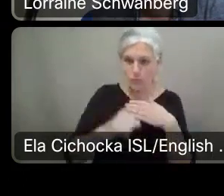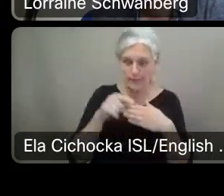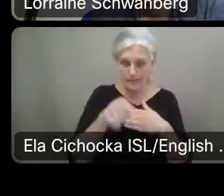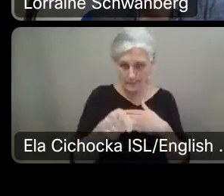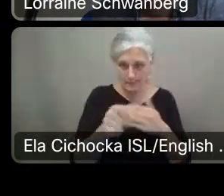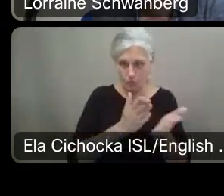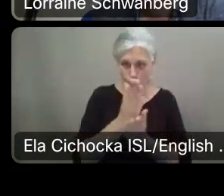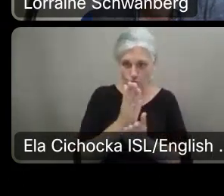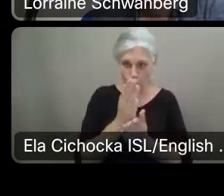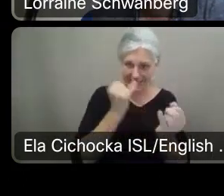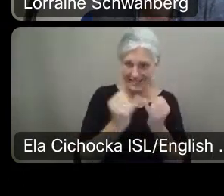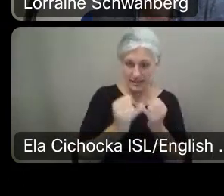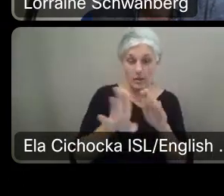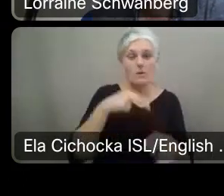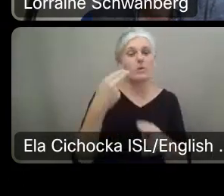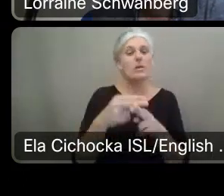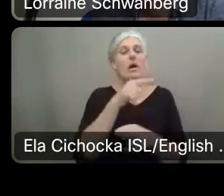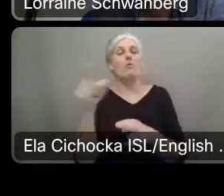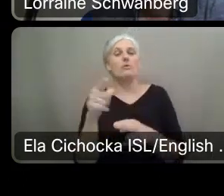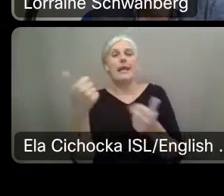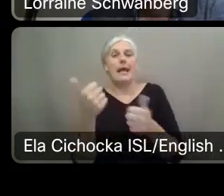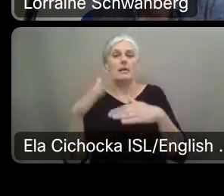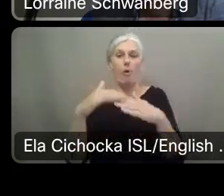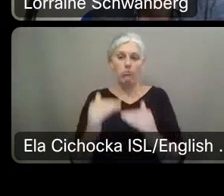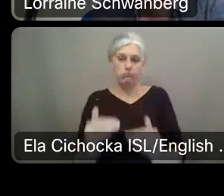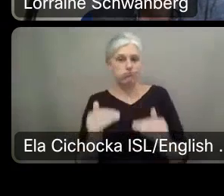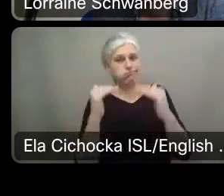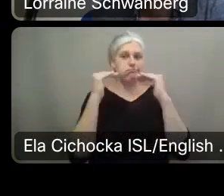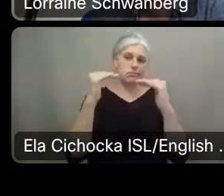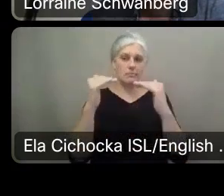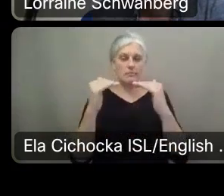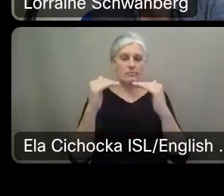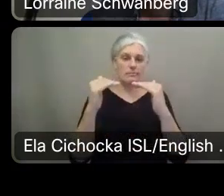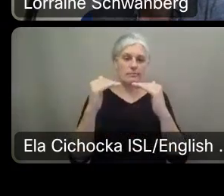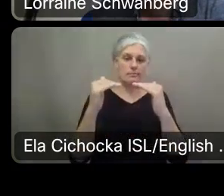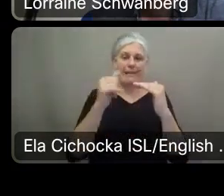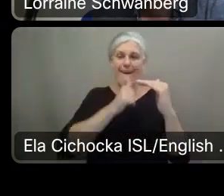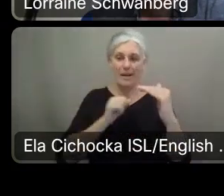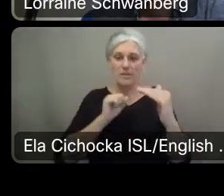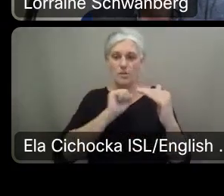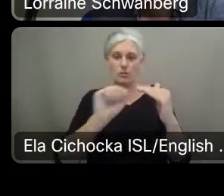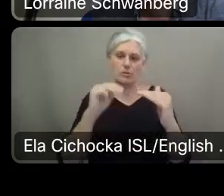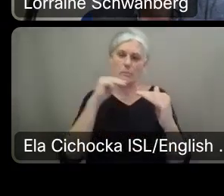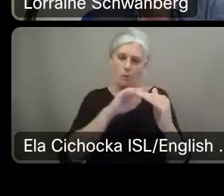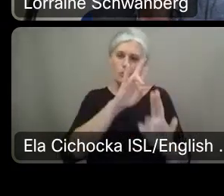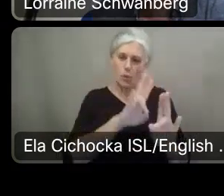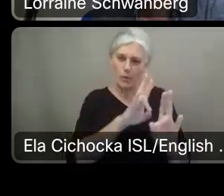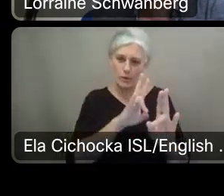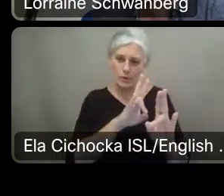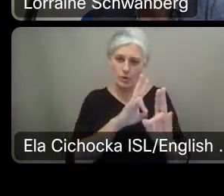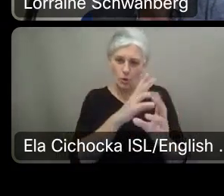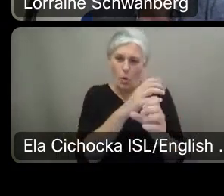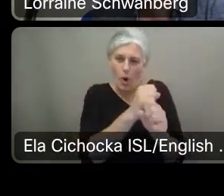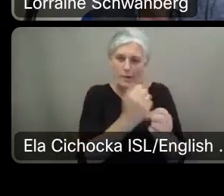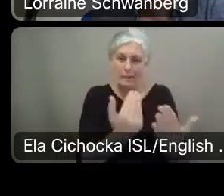go through them today without giving you any determined answers to those very, very important questions. John,